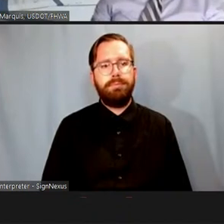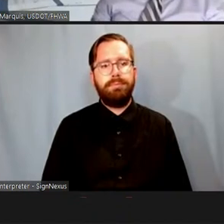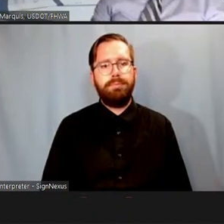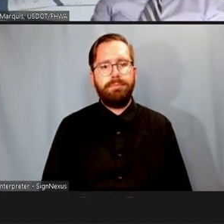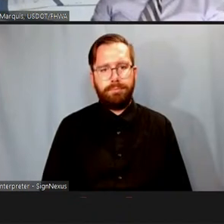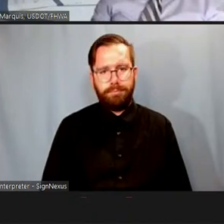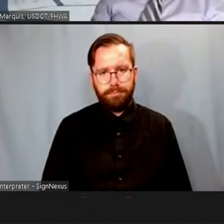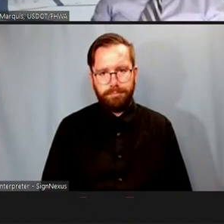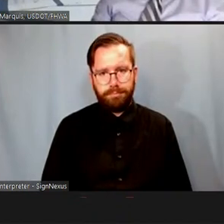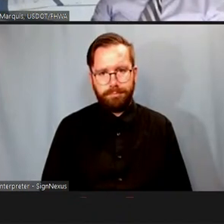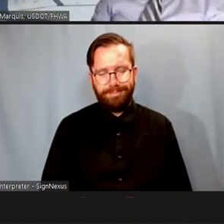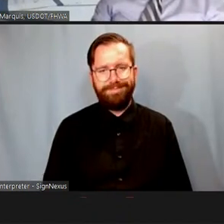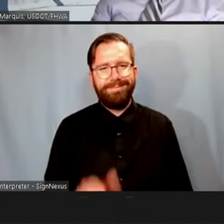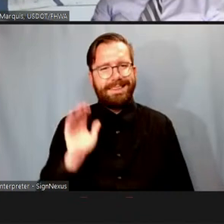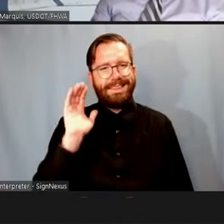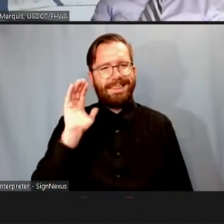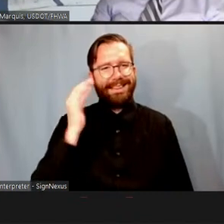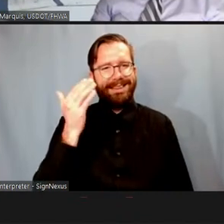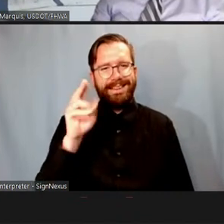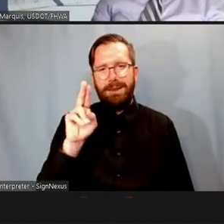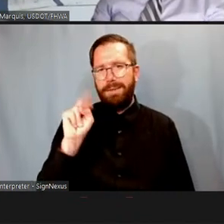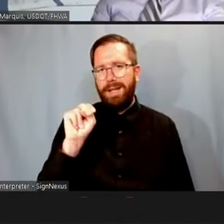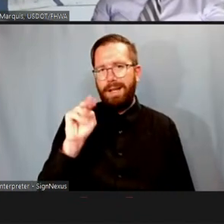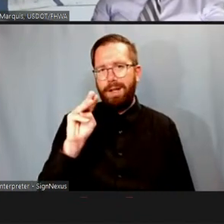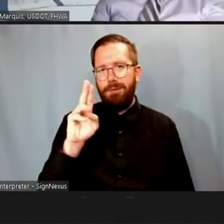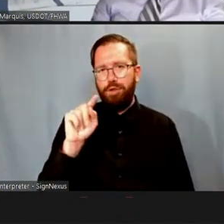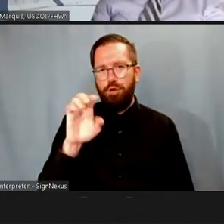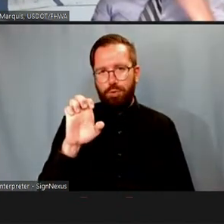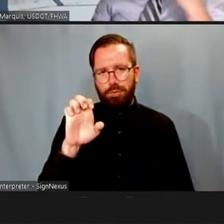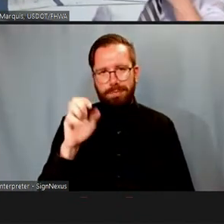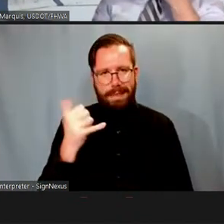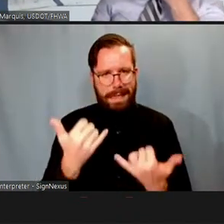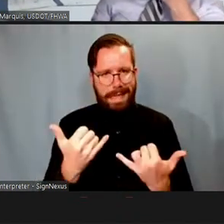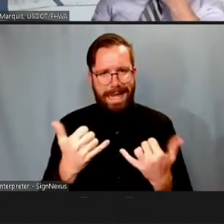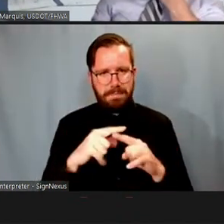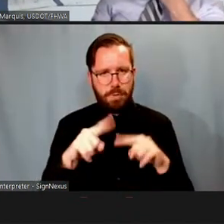you appear to be unmuted but we can't hear you